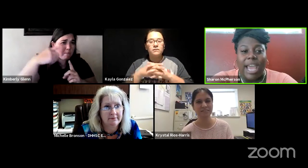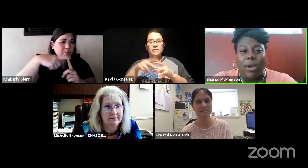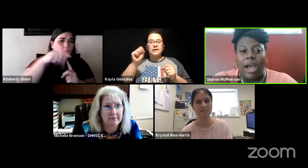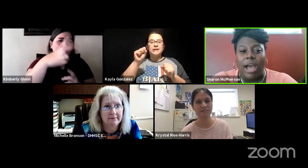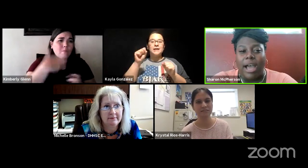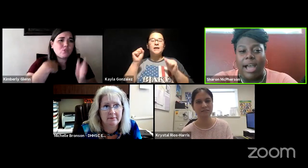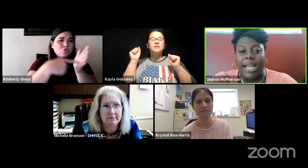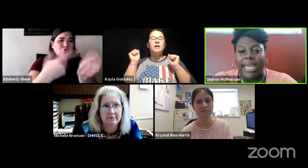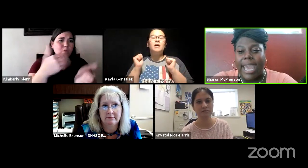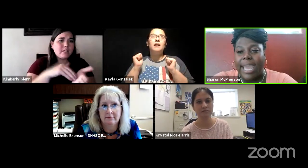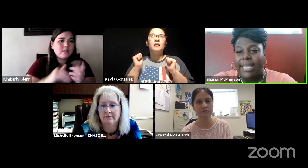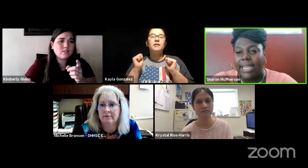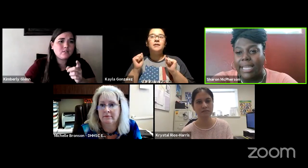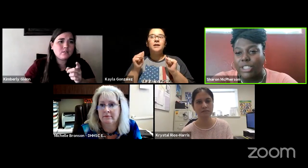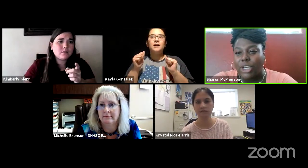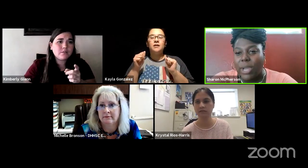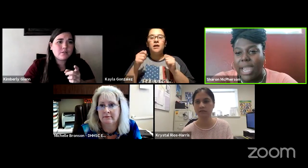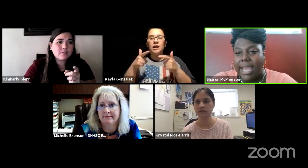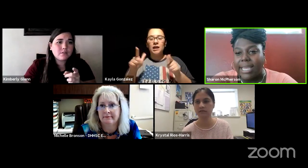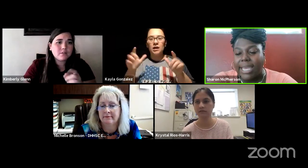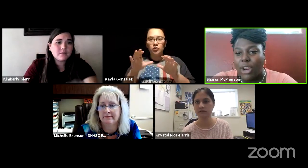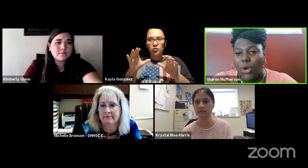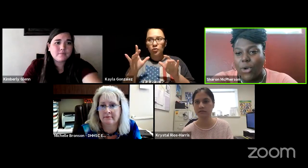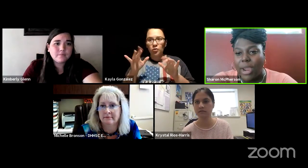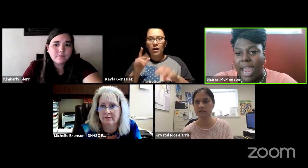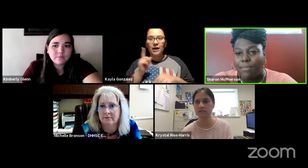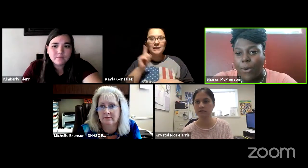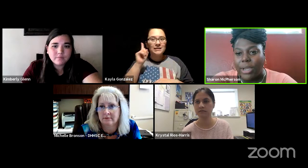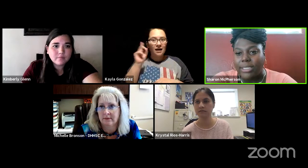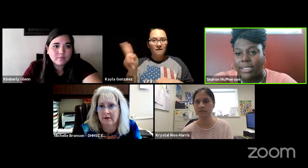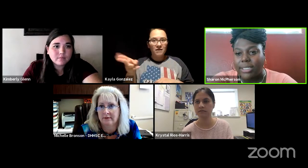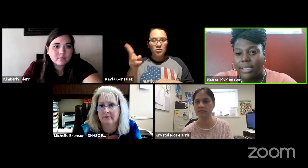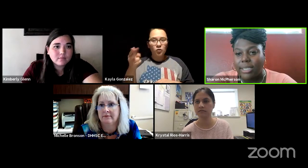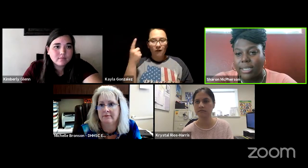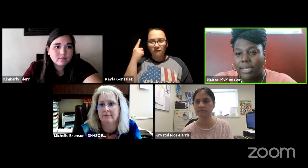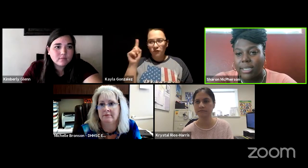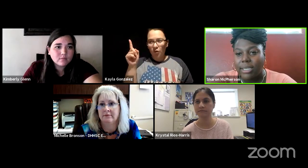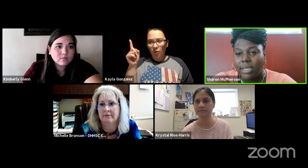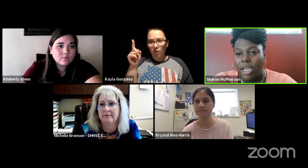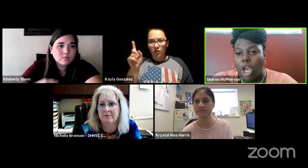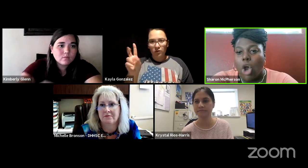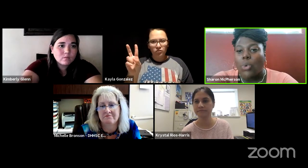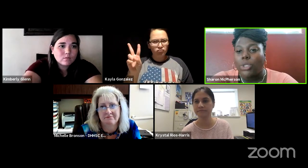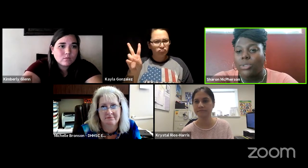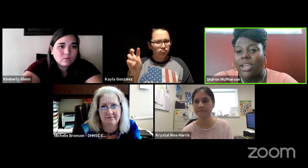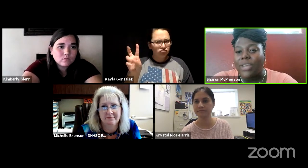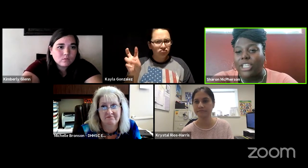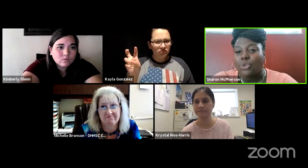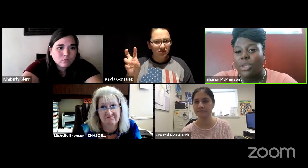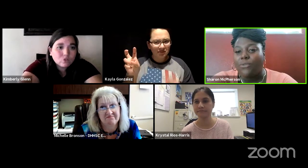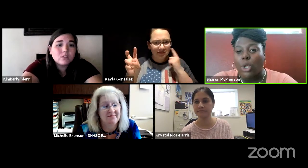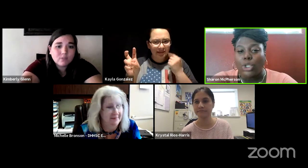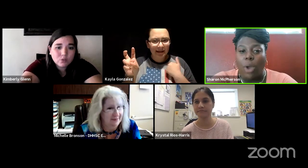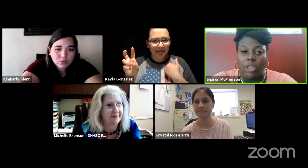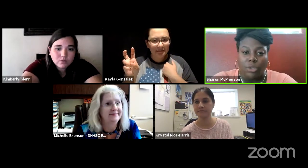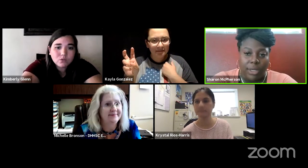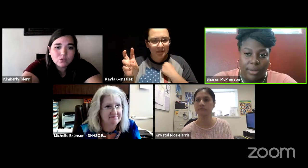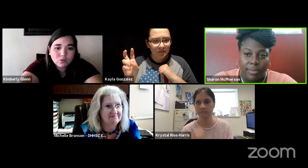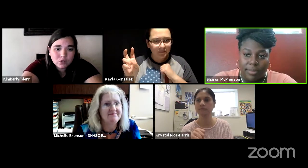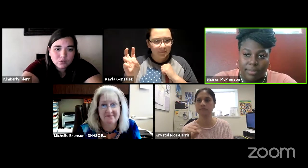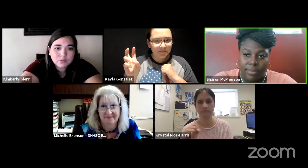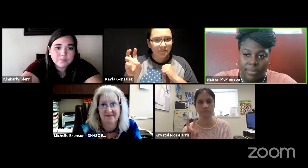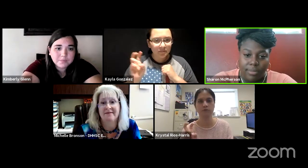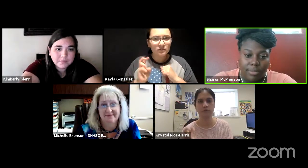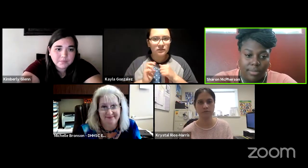So now, Kayla, let's go ahead. Category and points. We'll do deaf history for